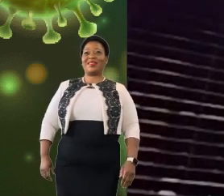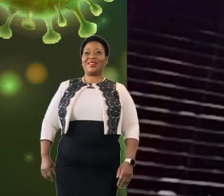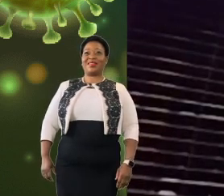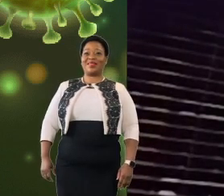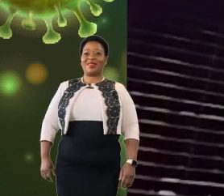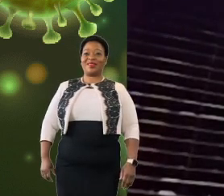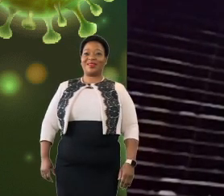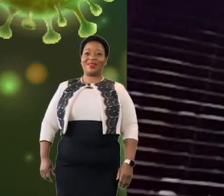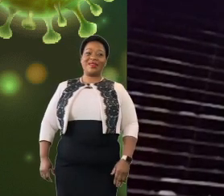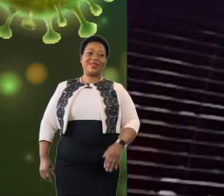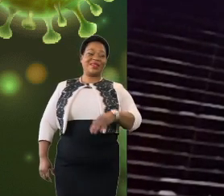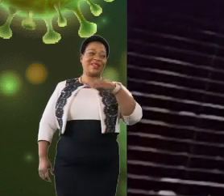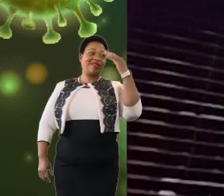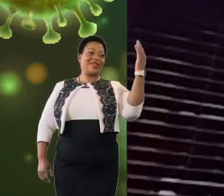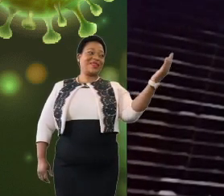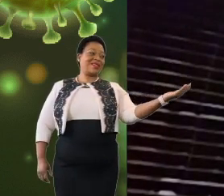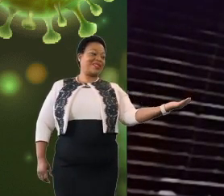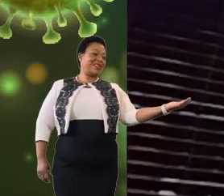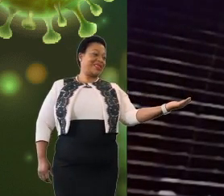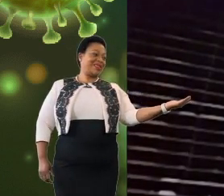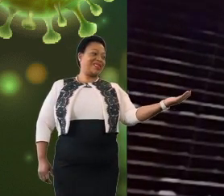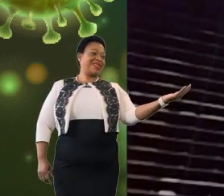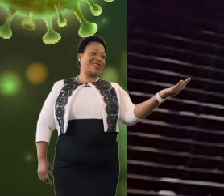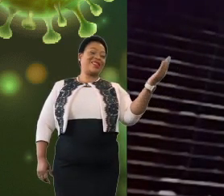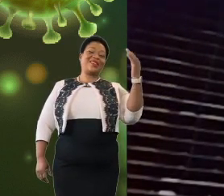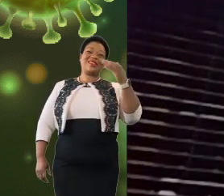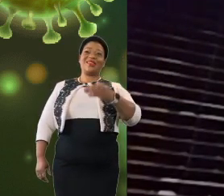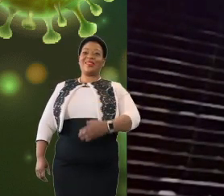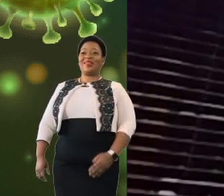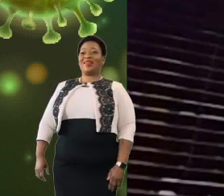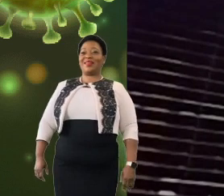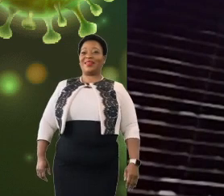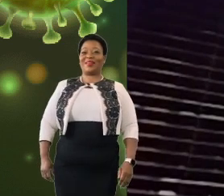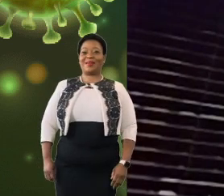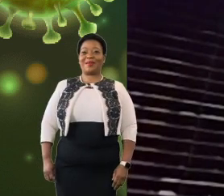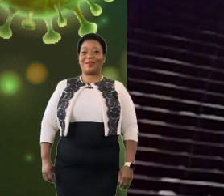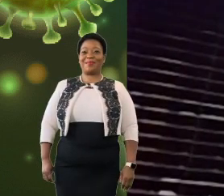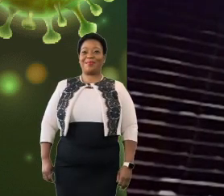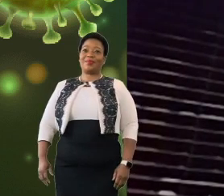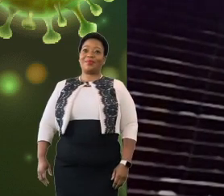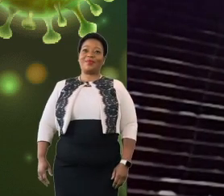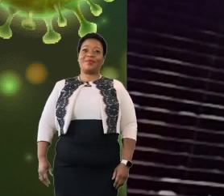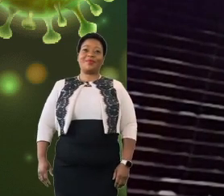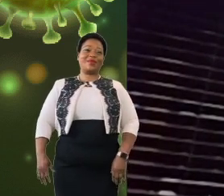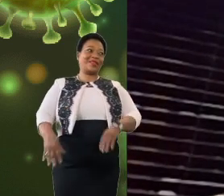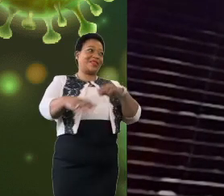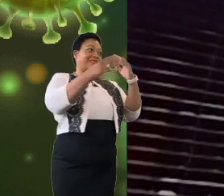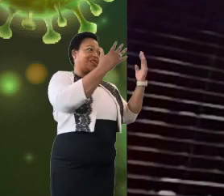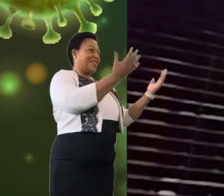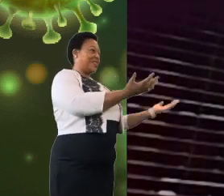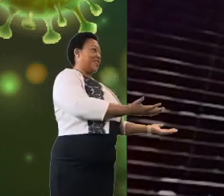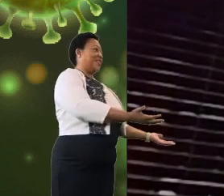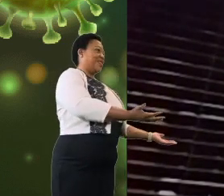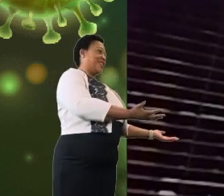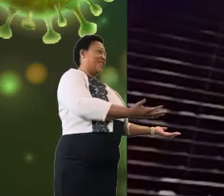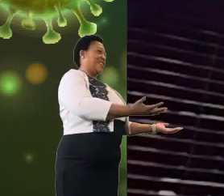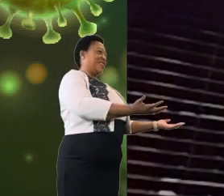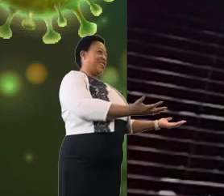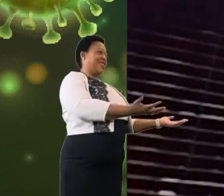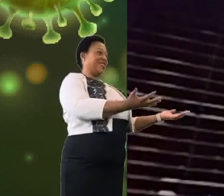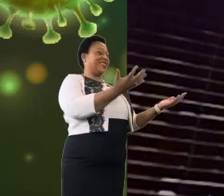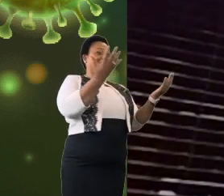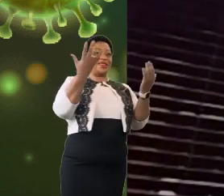are raising. And the other challenge that we have been experiencing a lot is that we have